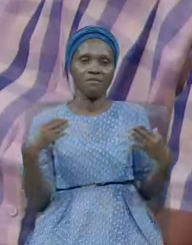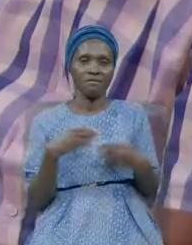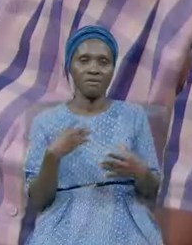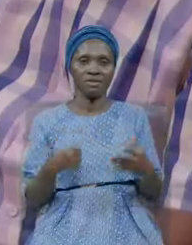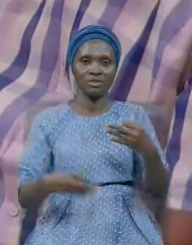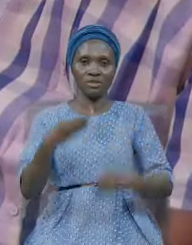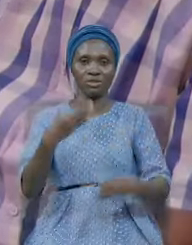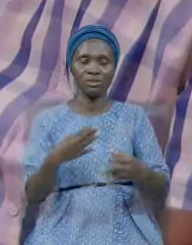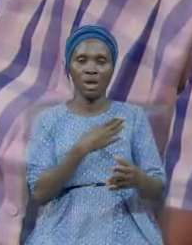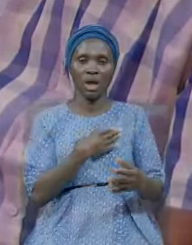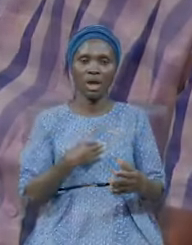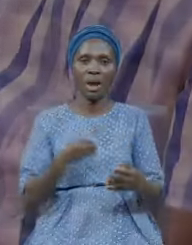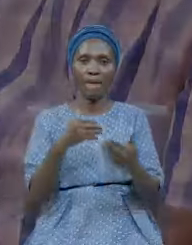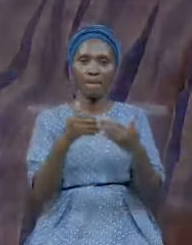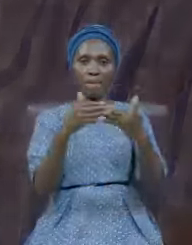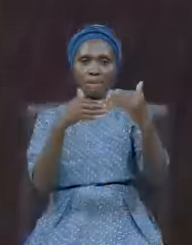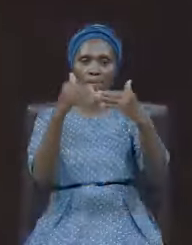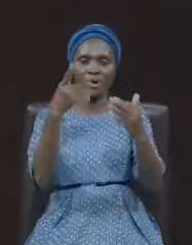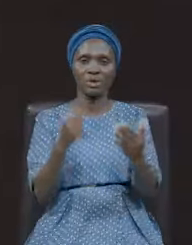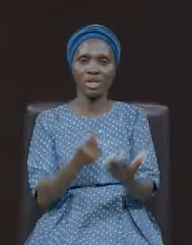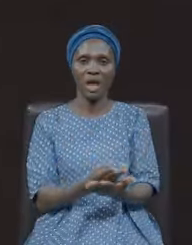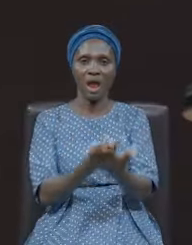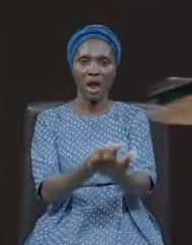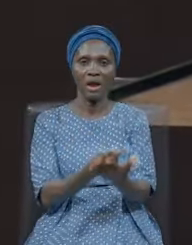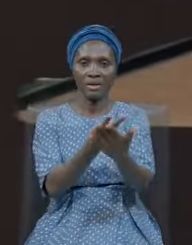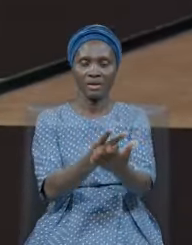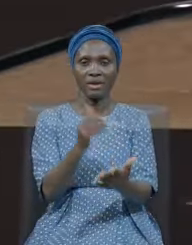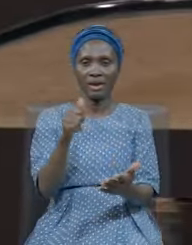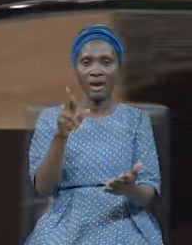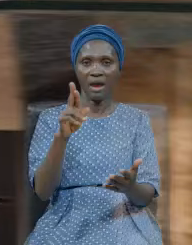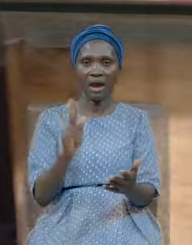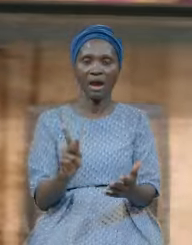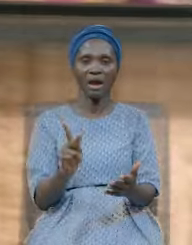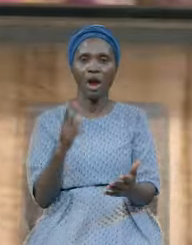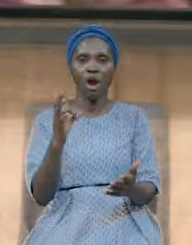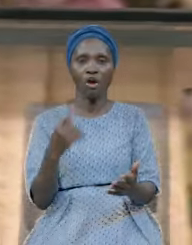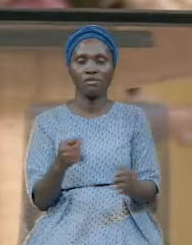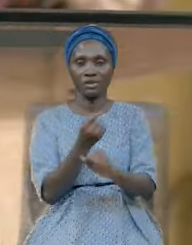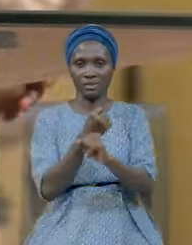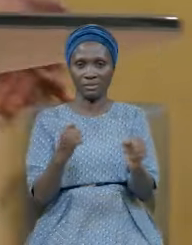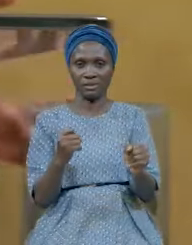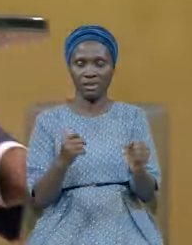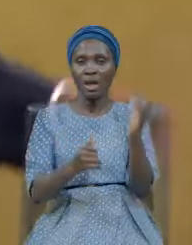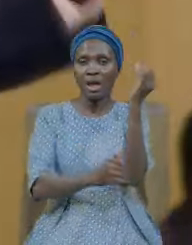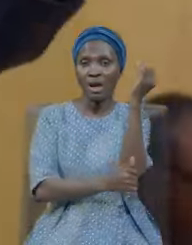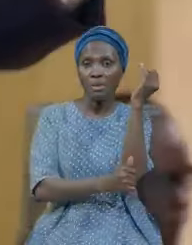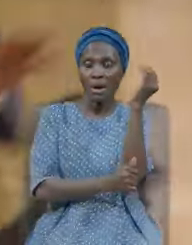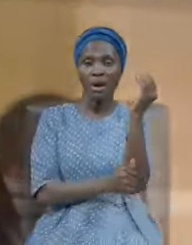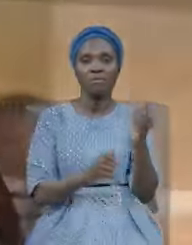ark for the salvation of his house. Abraham distinguished himself